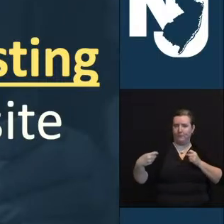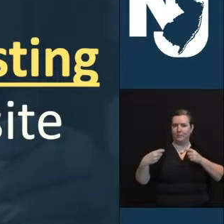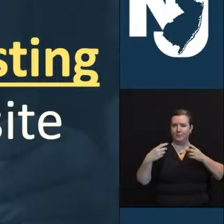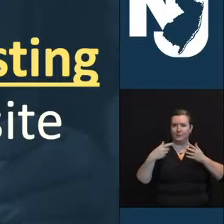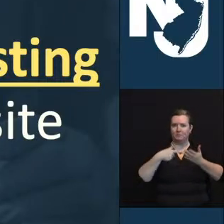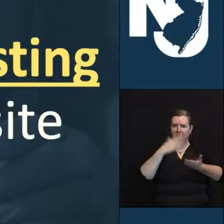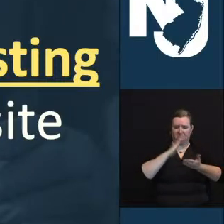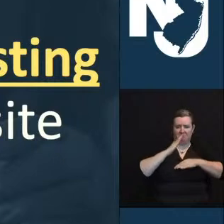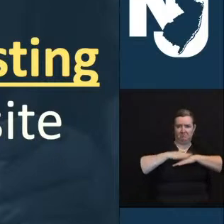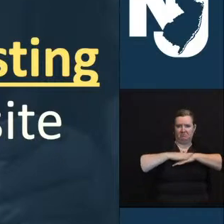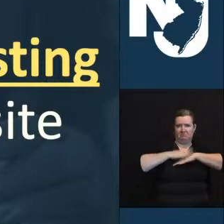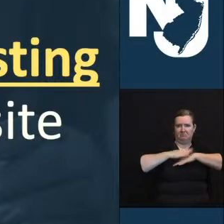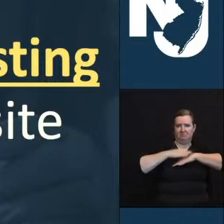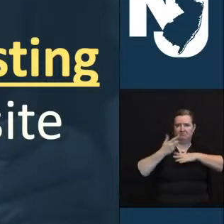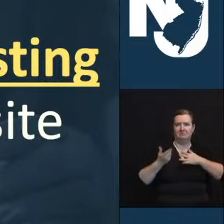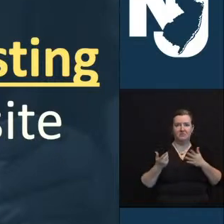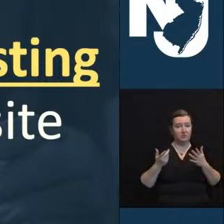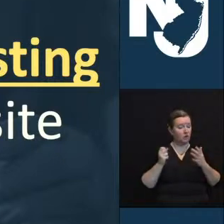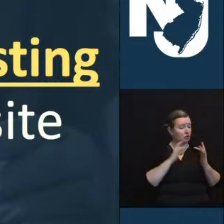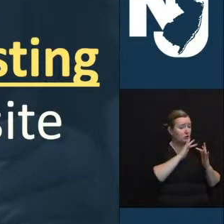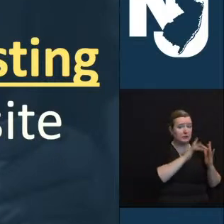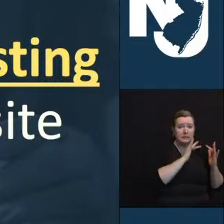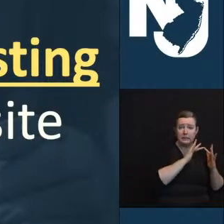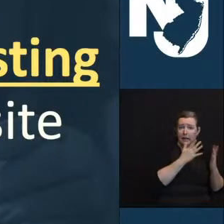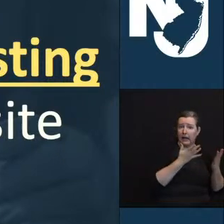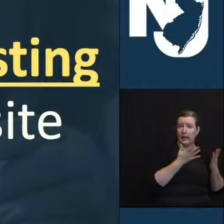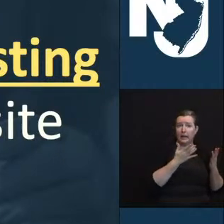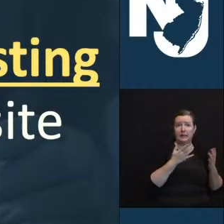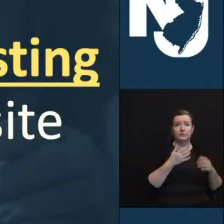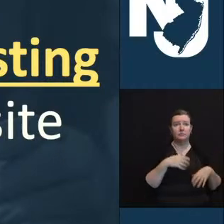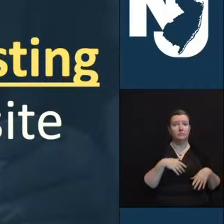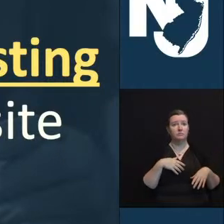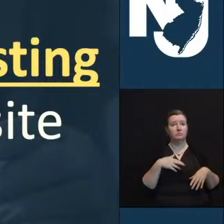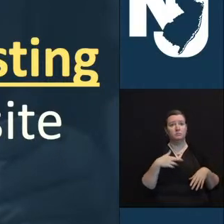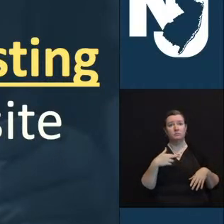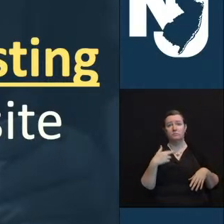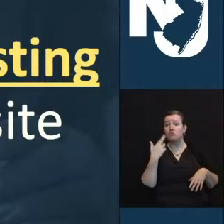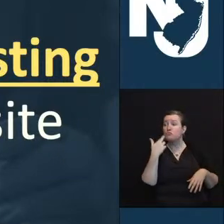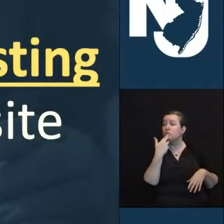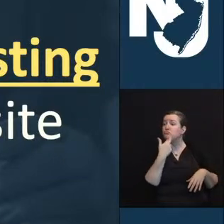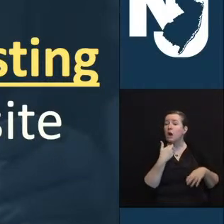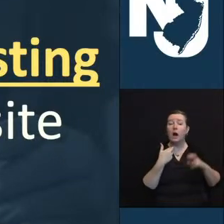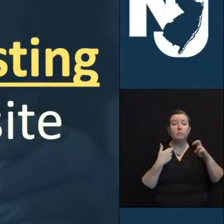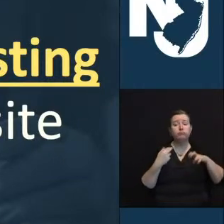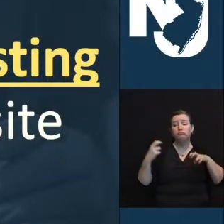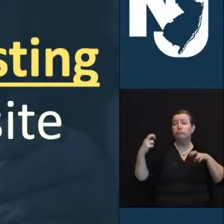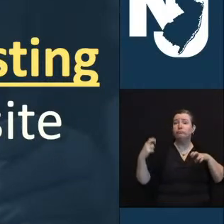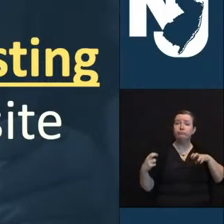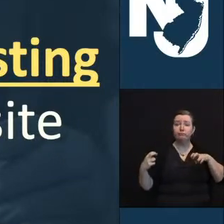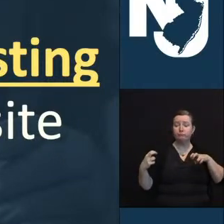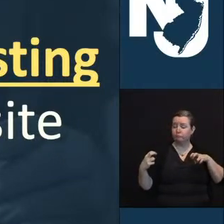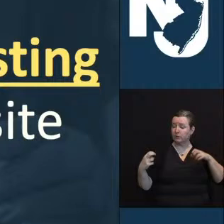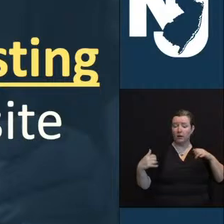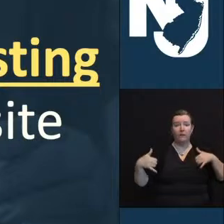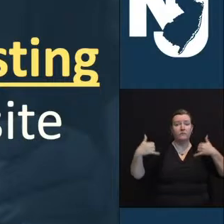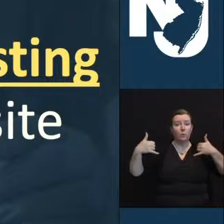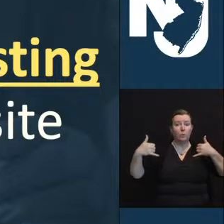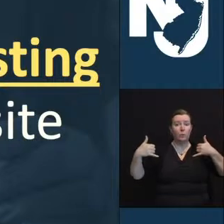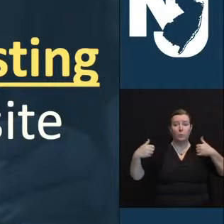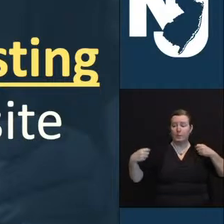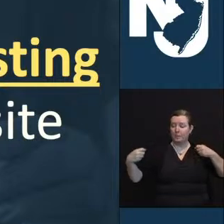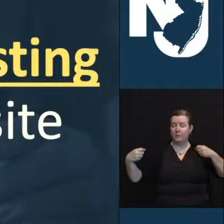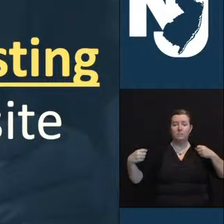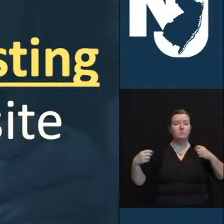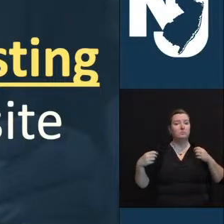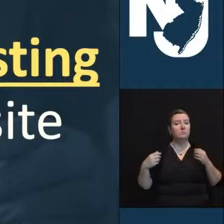at a store, or seated next to at a restaurant, or working out in a gym. And if that happens, we can take